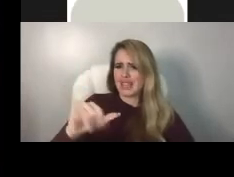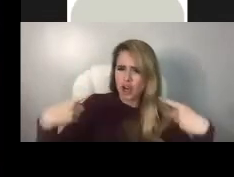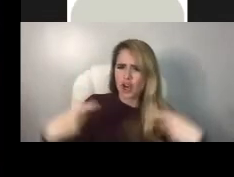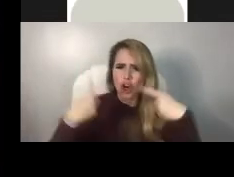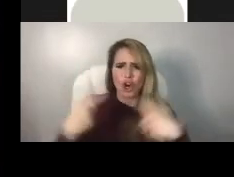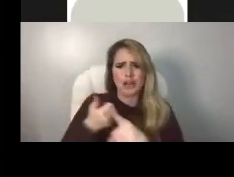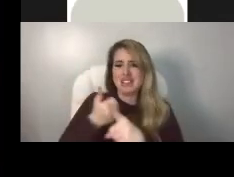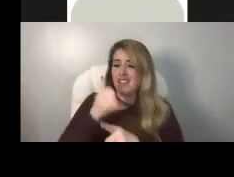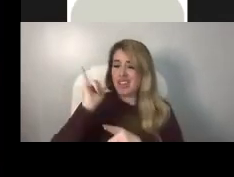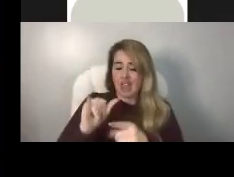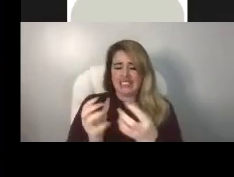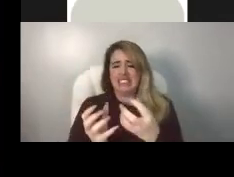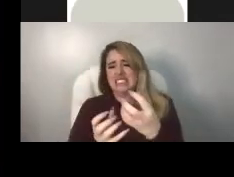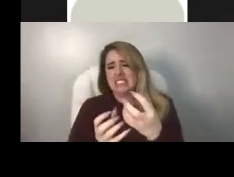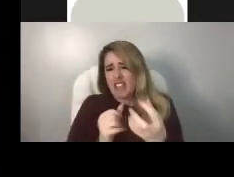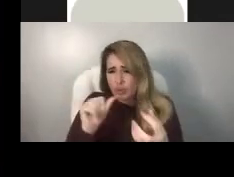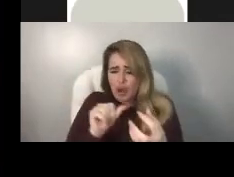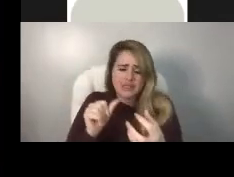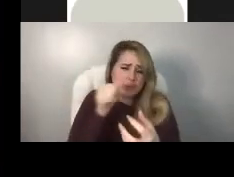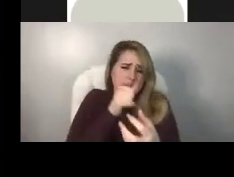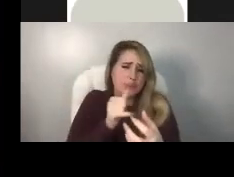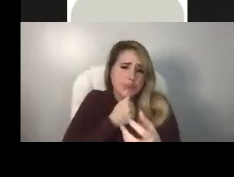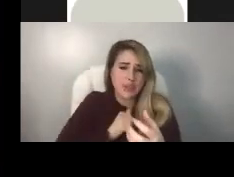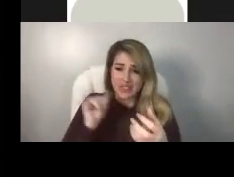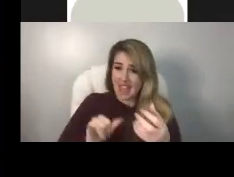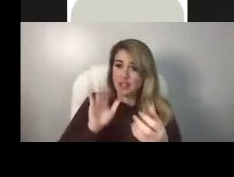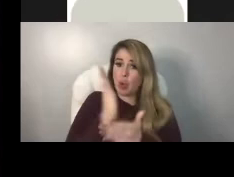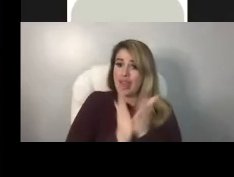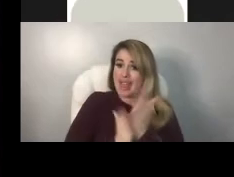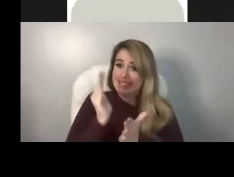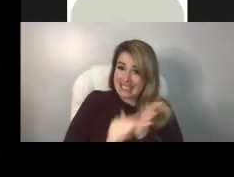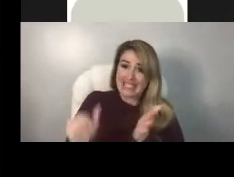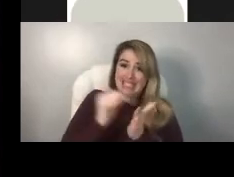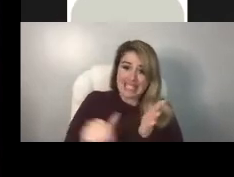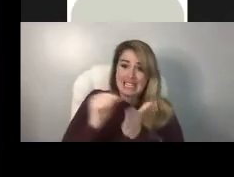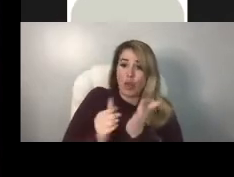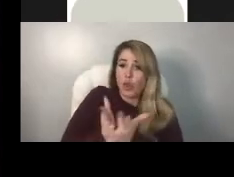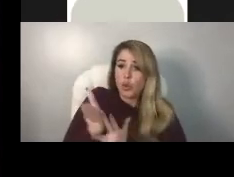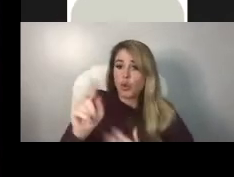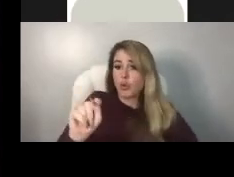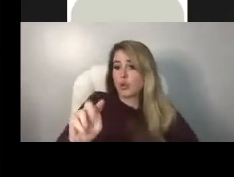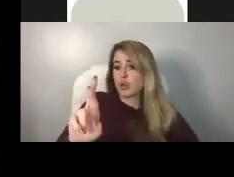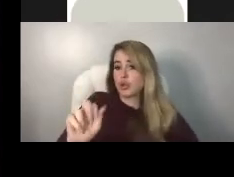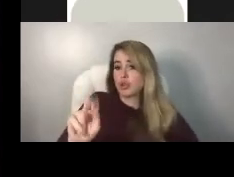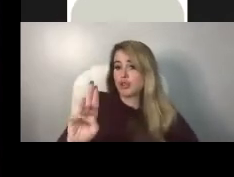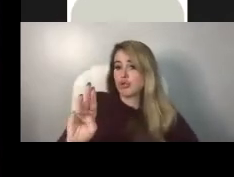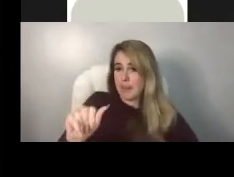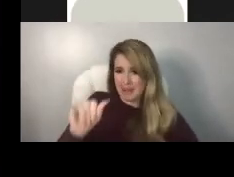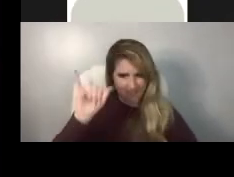So those kind of activities where your hands are repetitively traumatized can cause